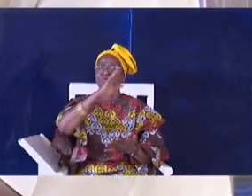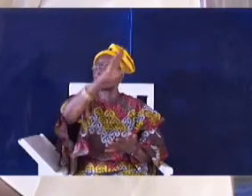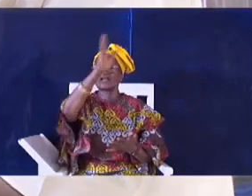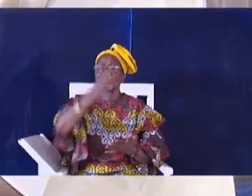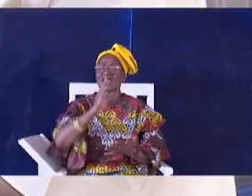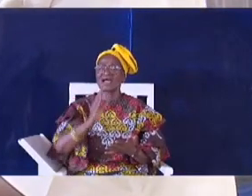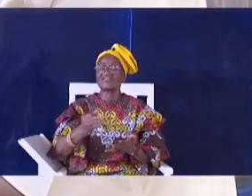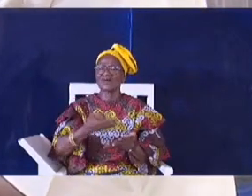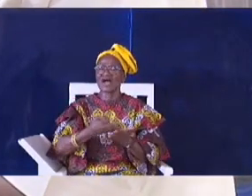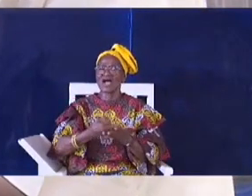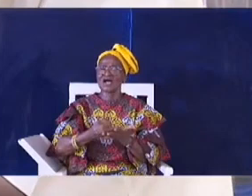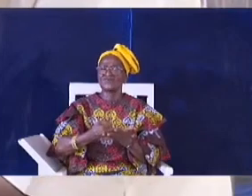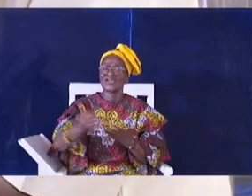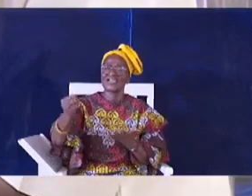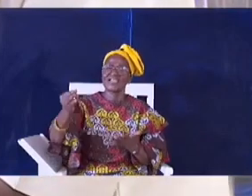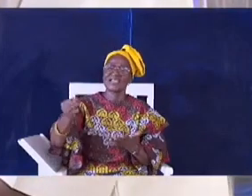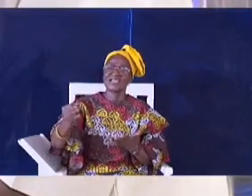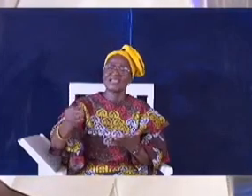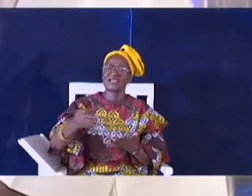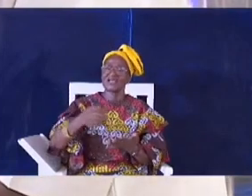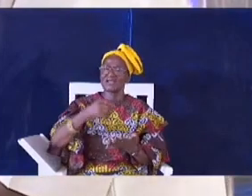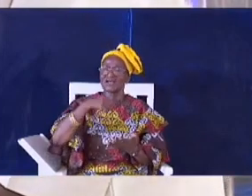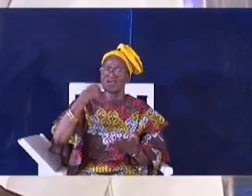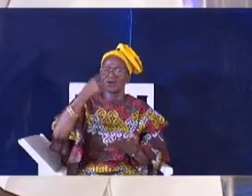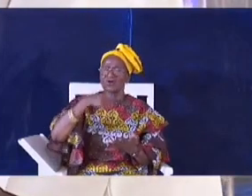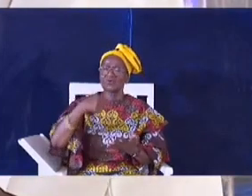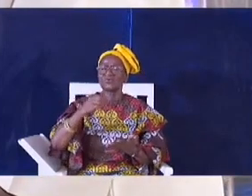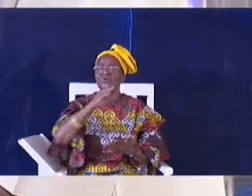Who never fails.